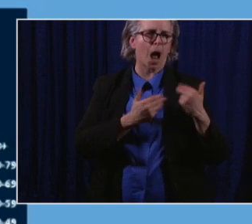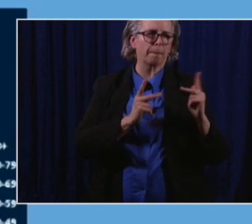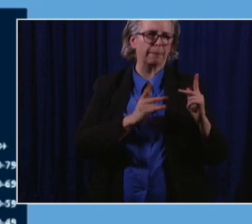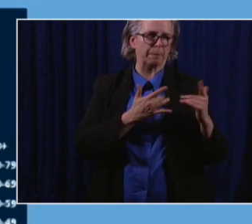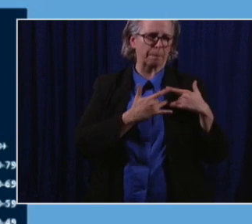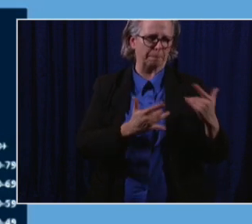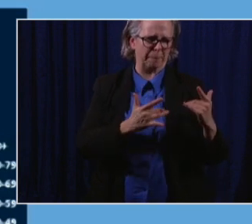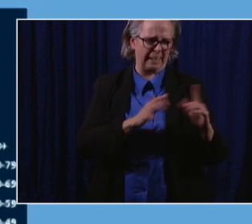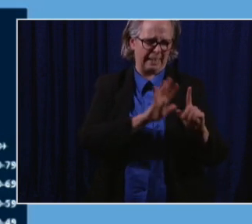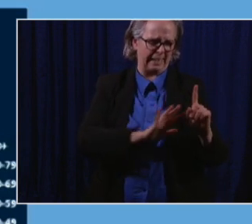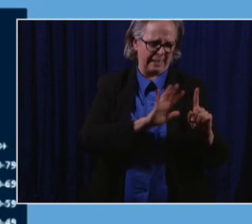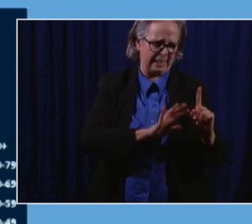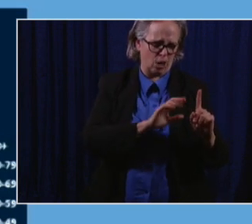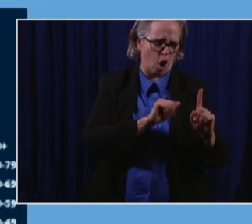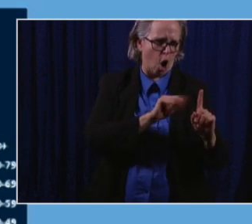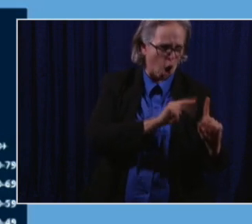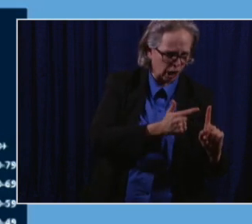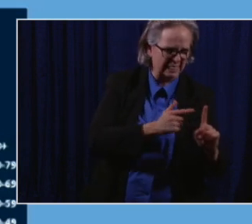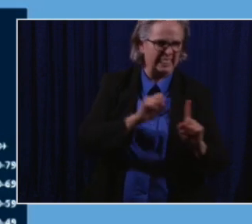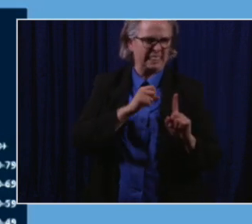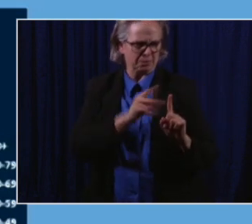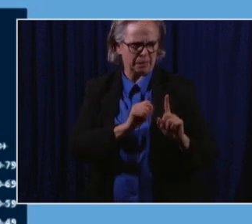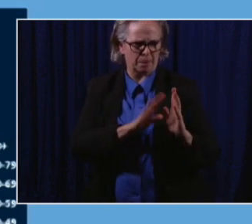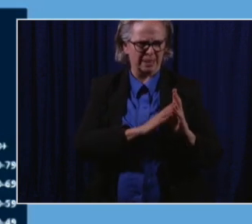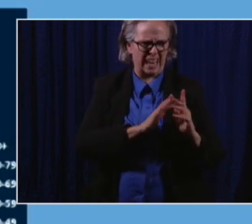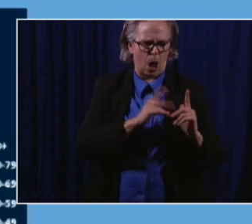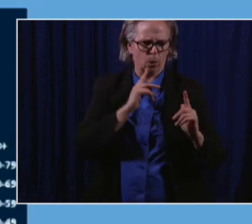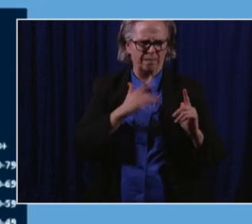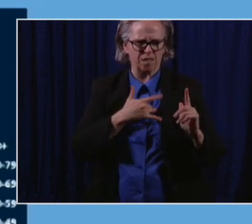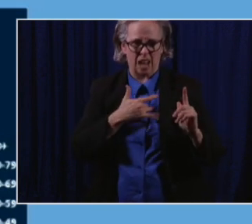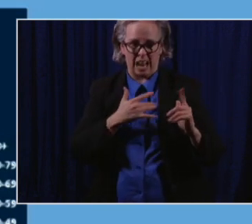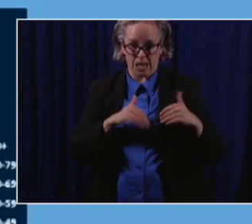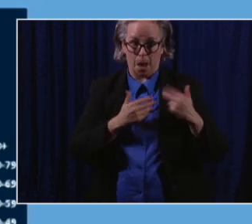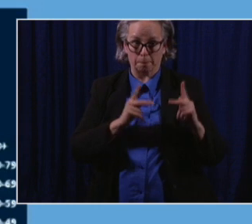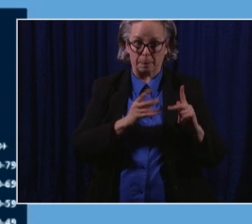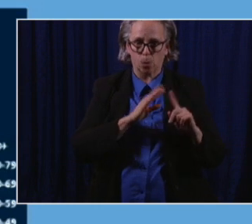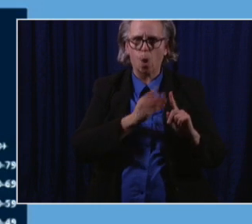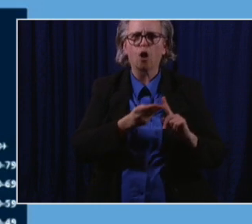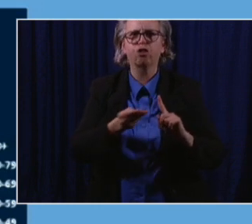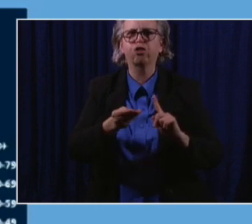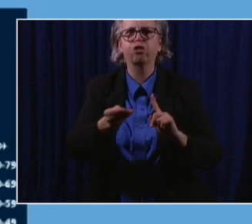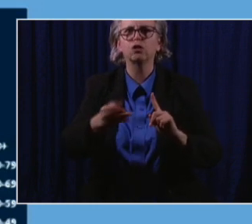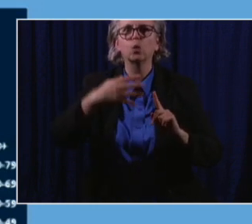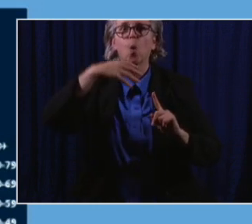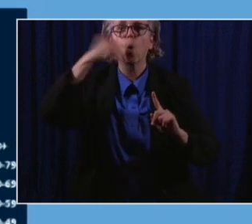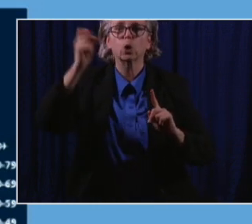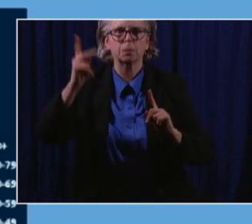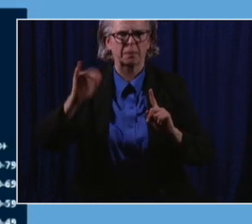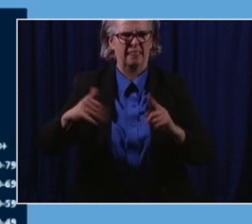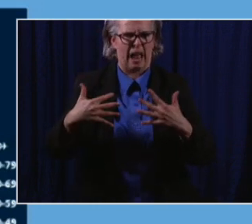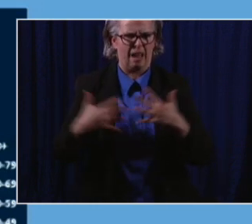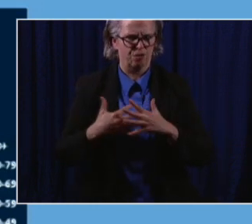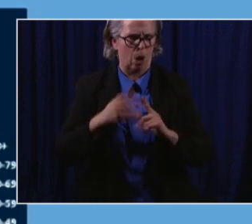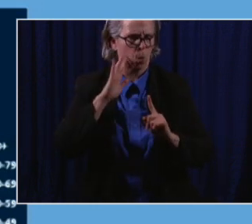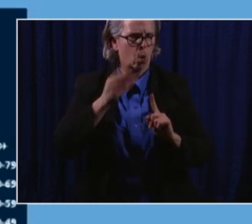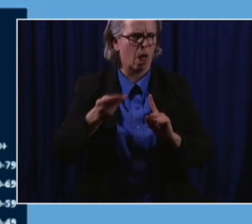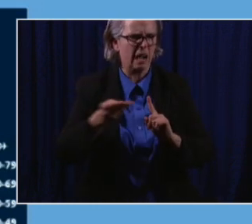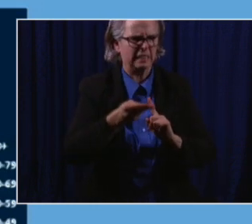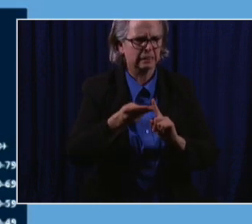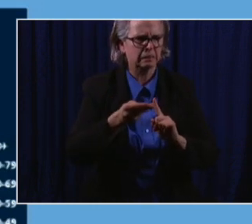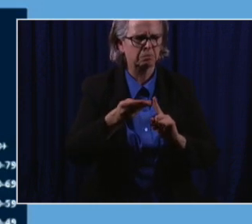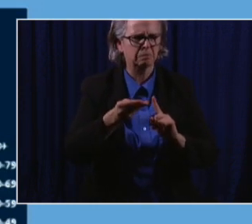we are afraid will eventually impact those who are older and more vulnerable. The average age of COVID cases and this has gone up,